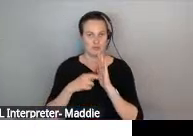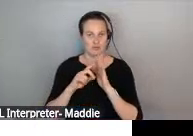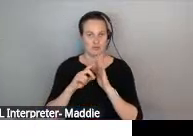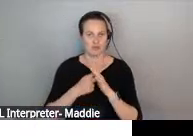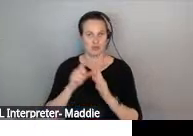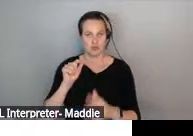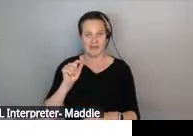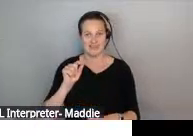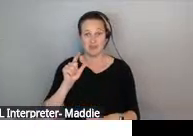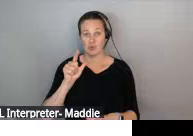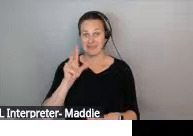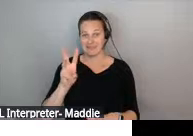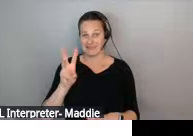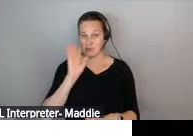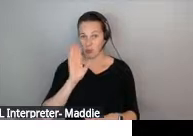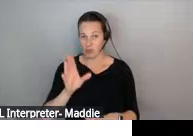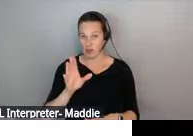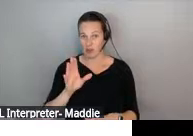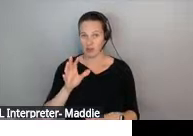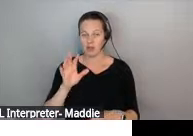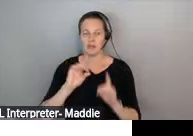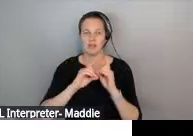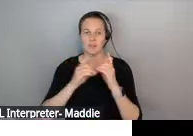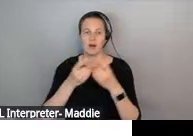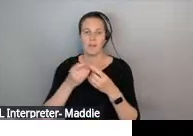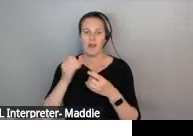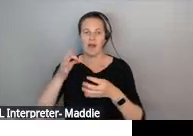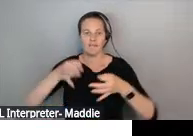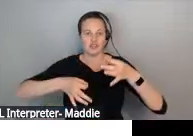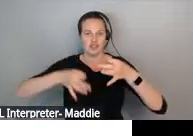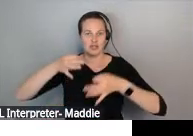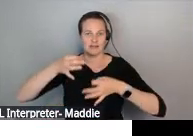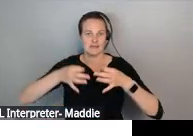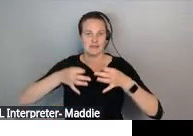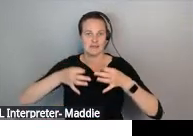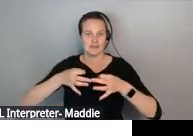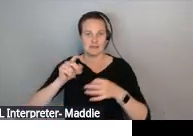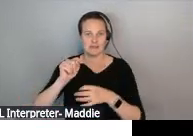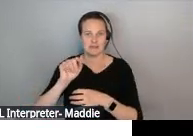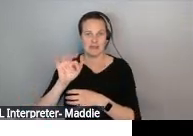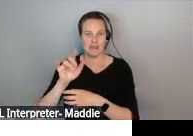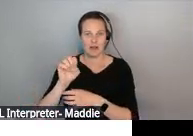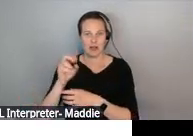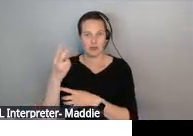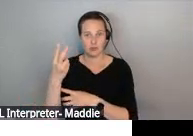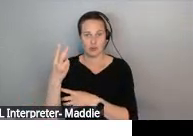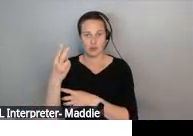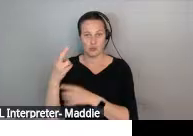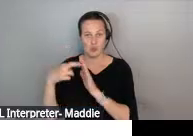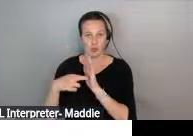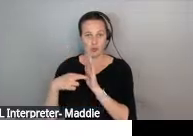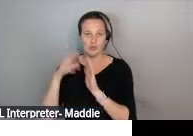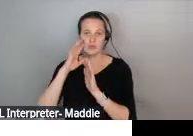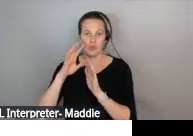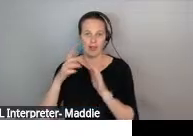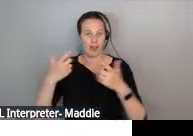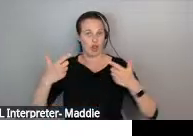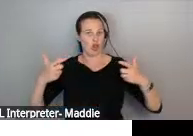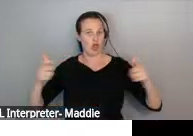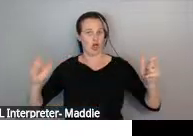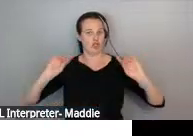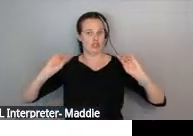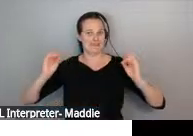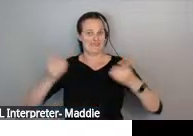so that Department of Justice's Title II rules will go into effect for larger districts. So those